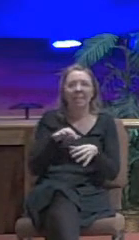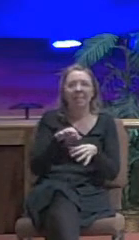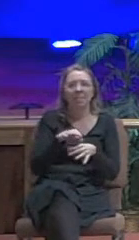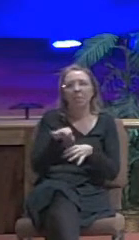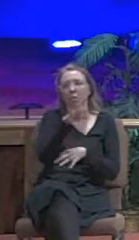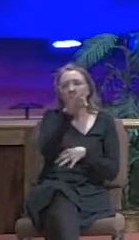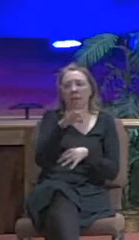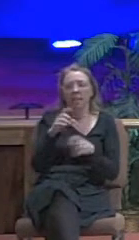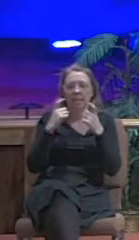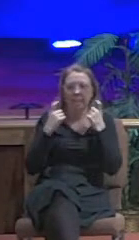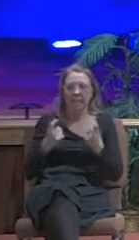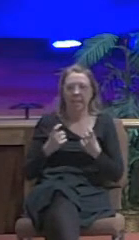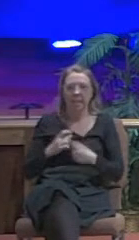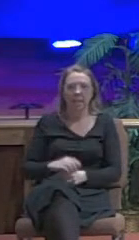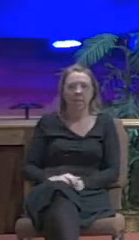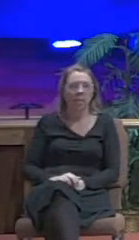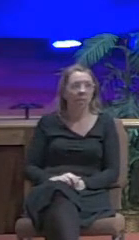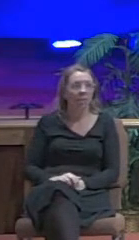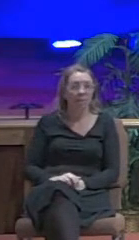We're really good at it, aren't we?